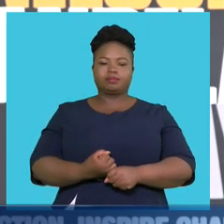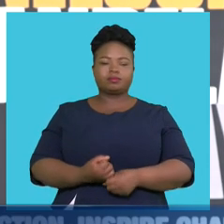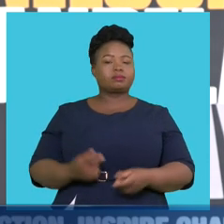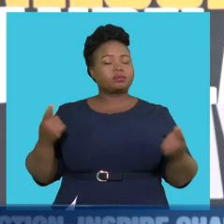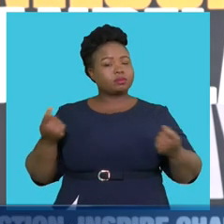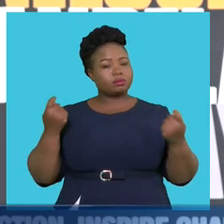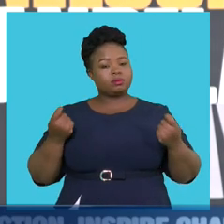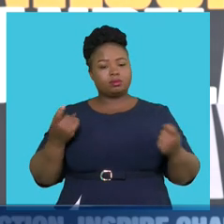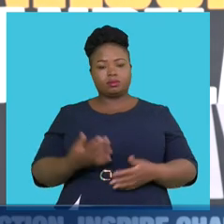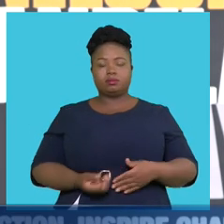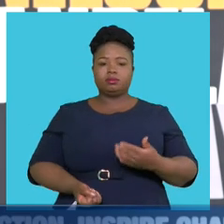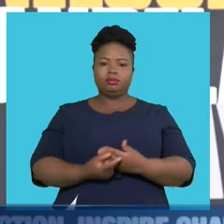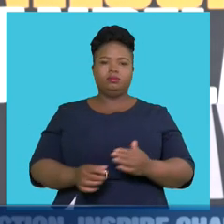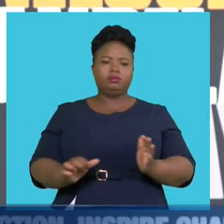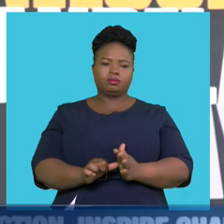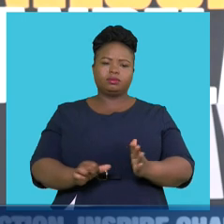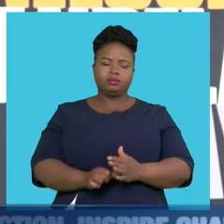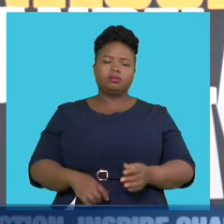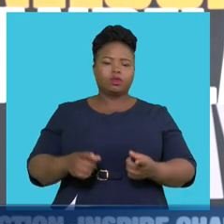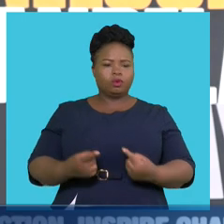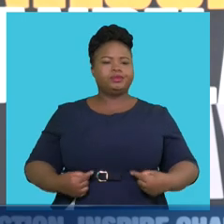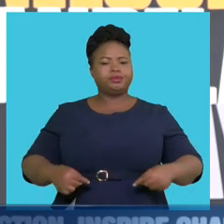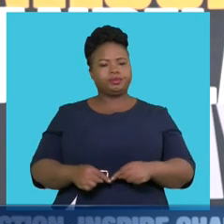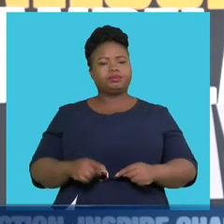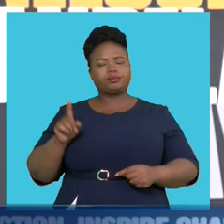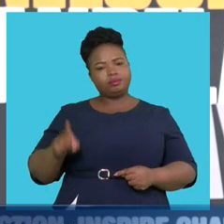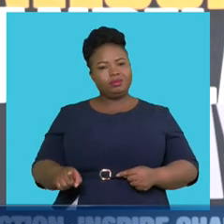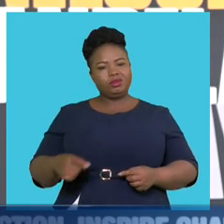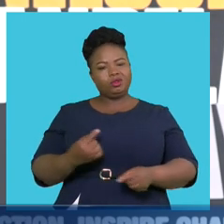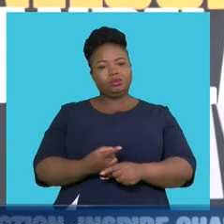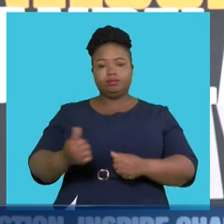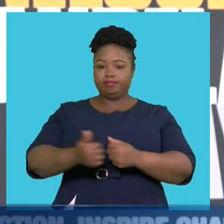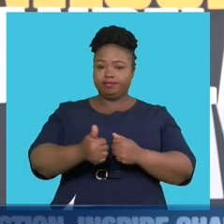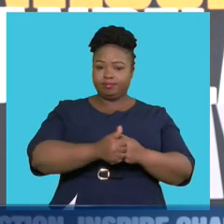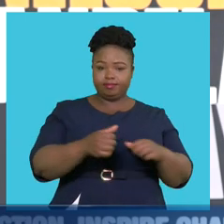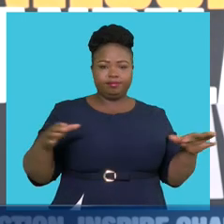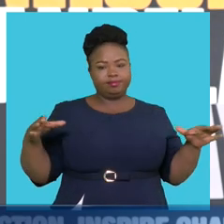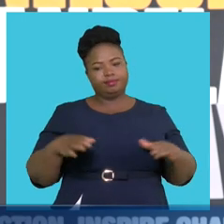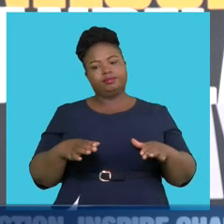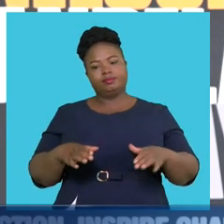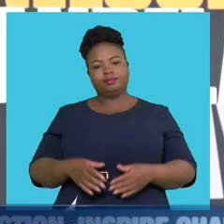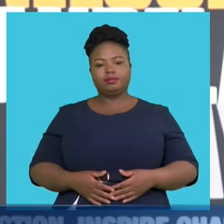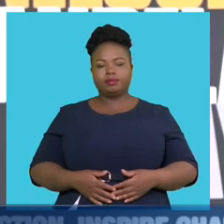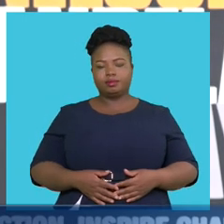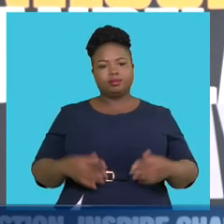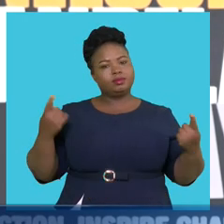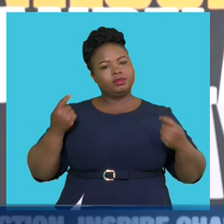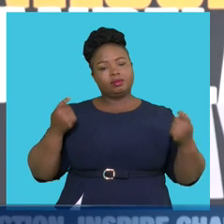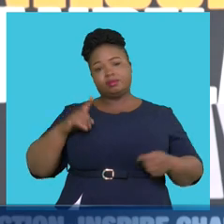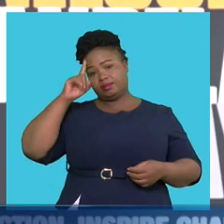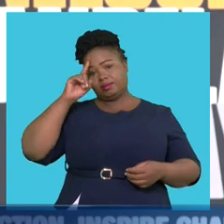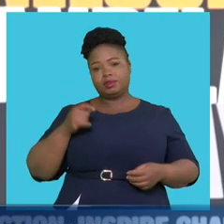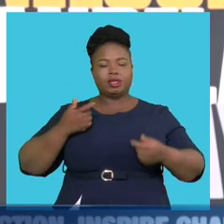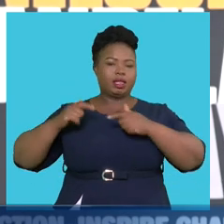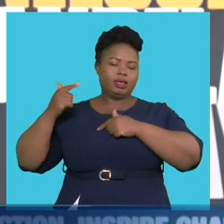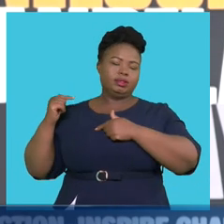annual event that's an important occasion for us to be able to obviously get together and celebrate Nelson Mandela's